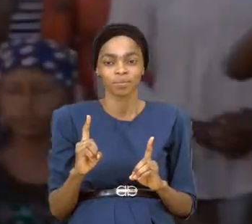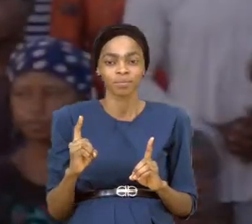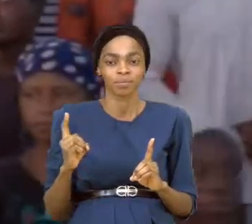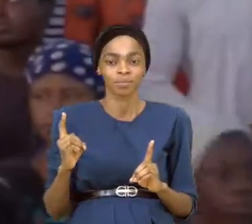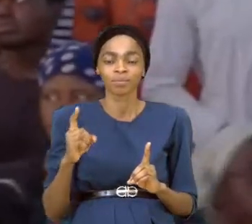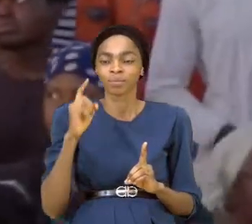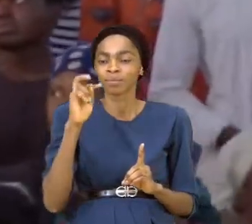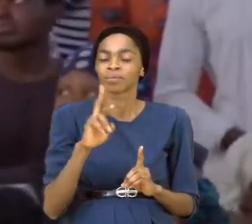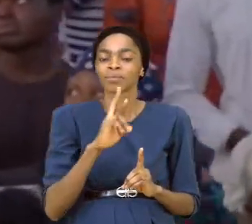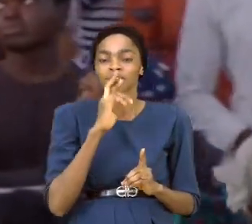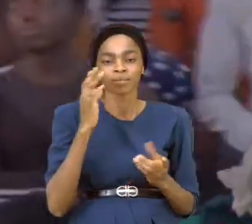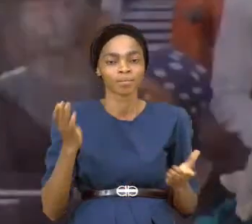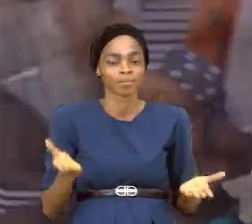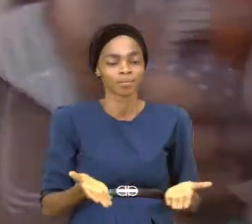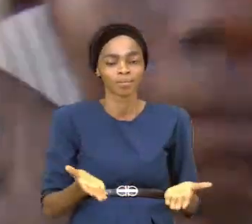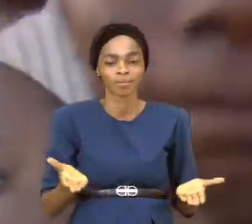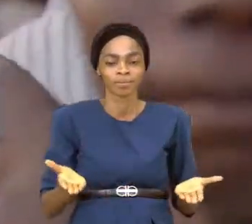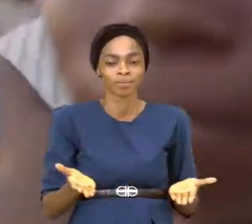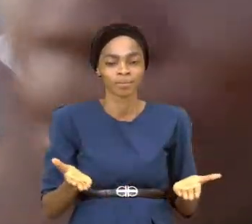You are here,